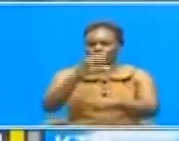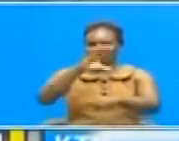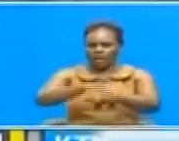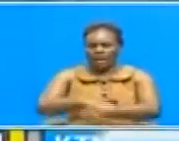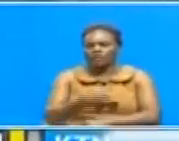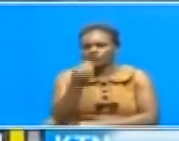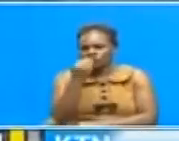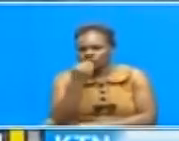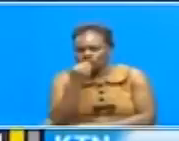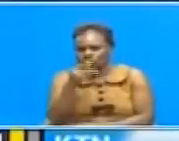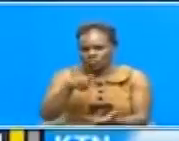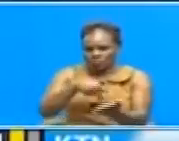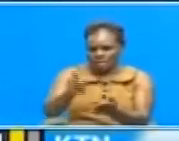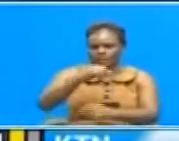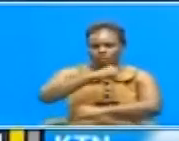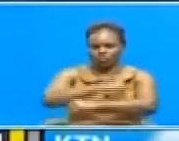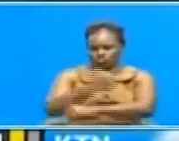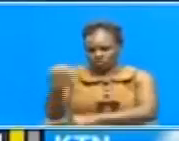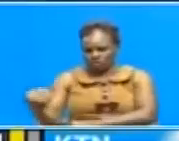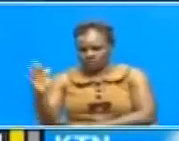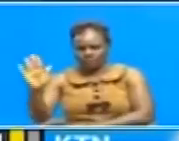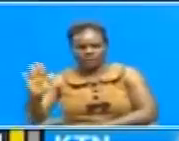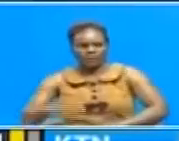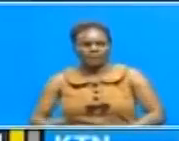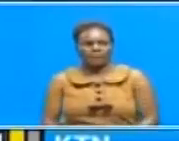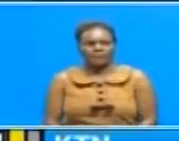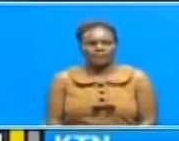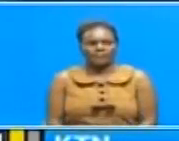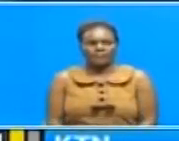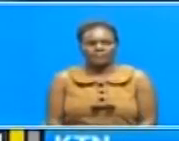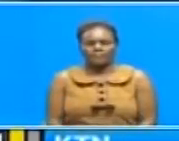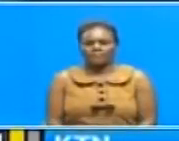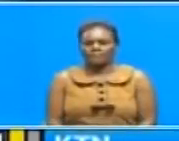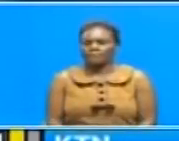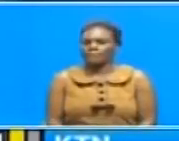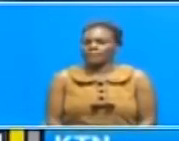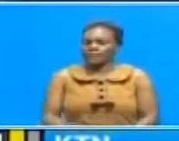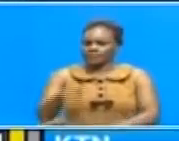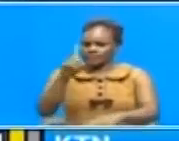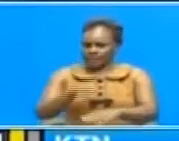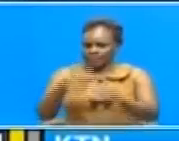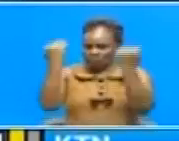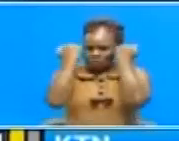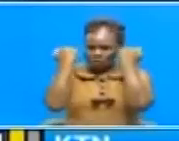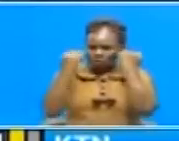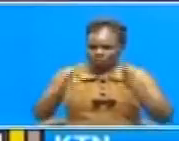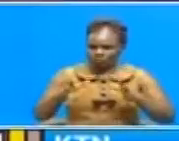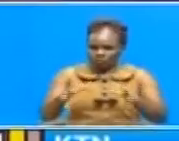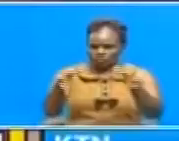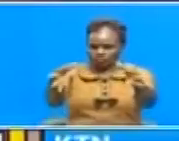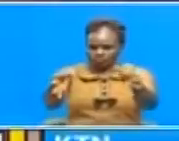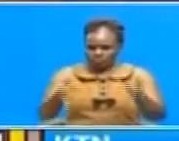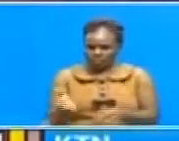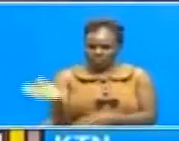pay school fees for his children. Who has correspondingly filed. However, by the time the court froze Kiamba's bank accounts back